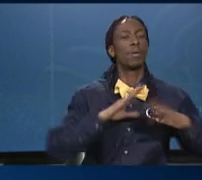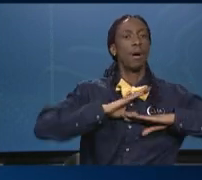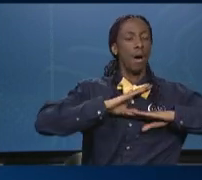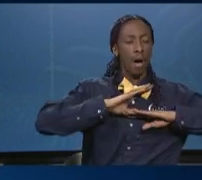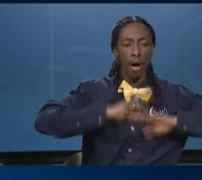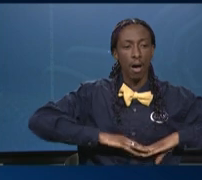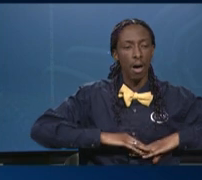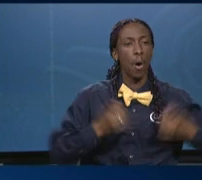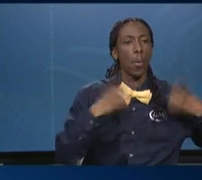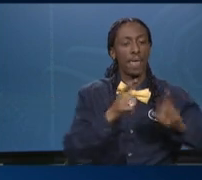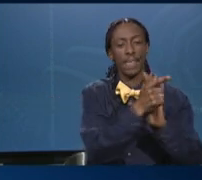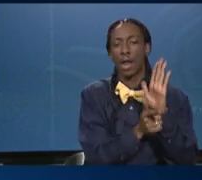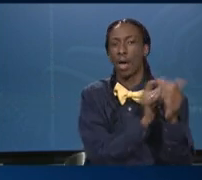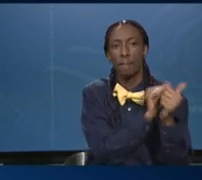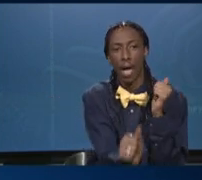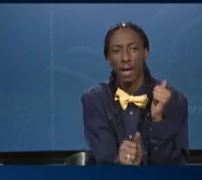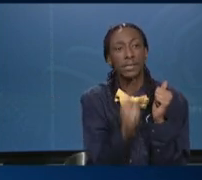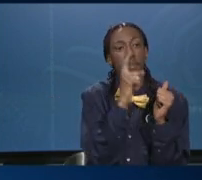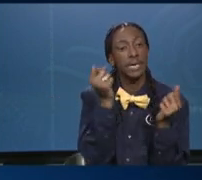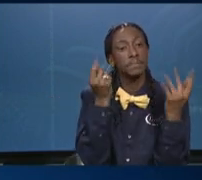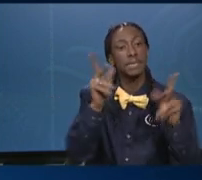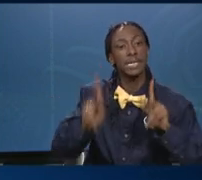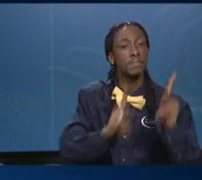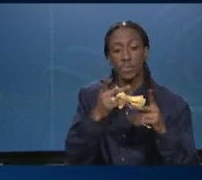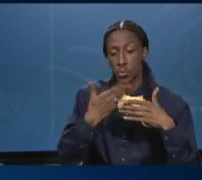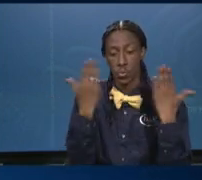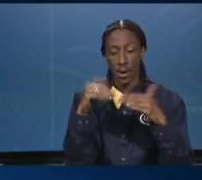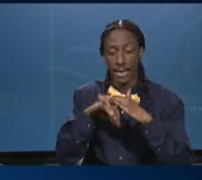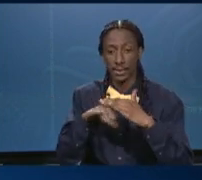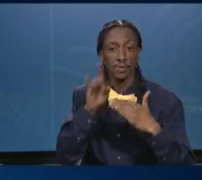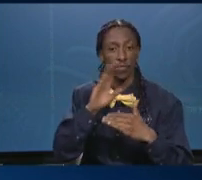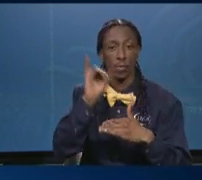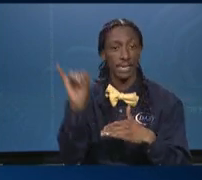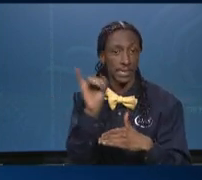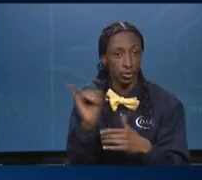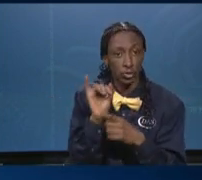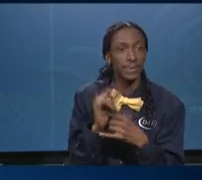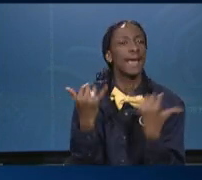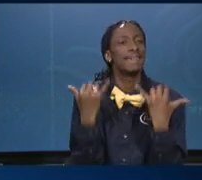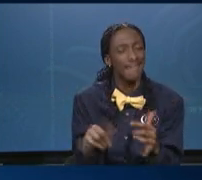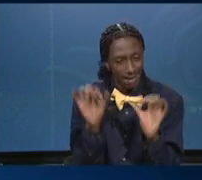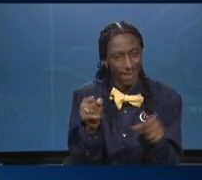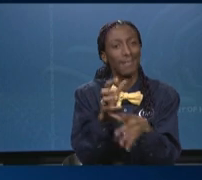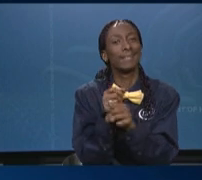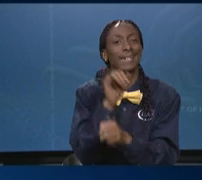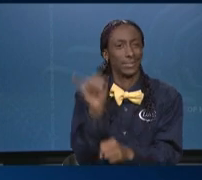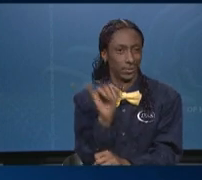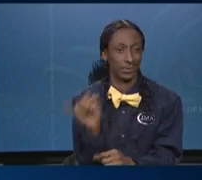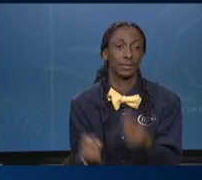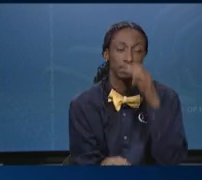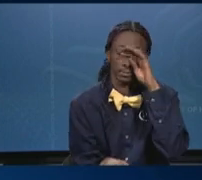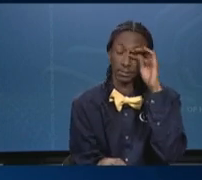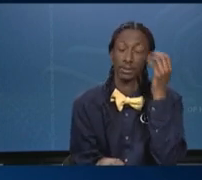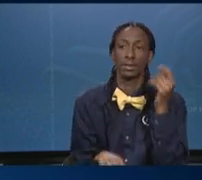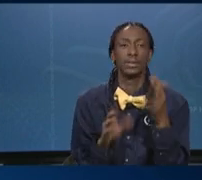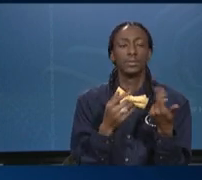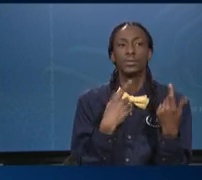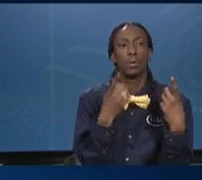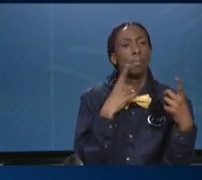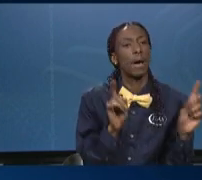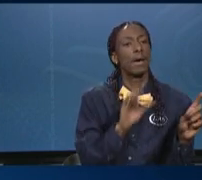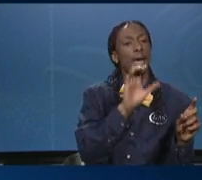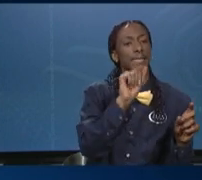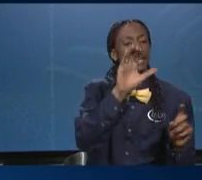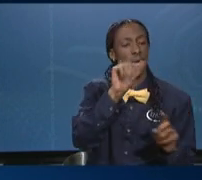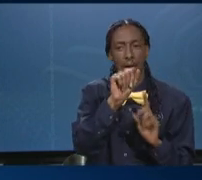who didn't have access to affordable health care now were able to get the care they need. Plainly put, the ACA stands for the